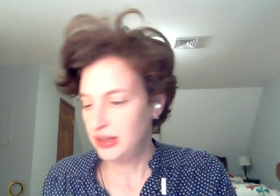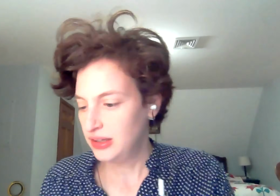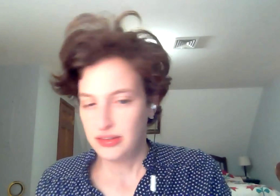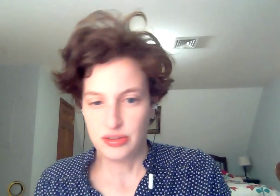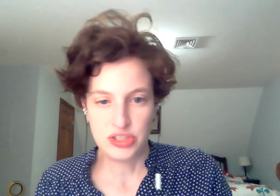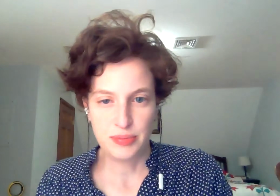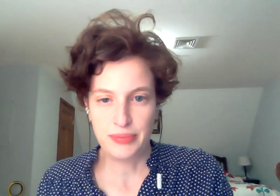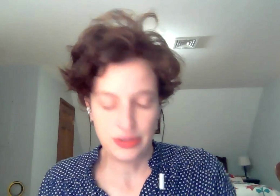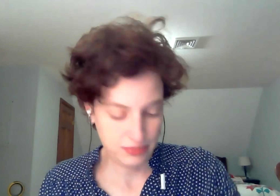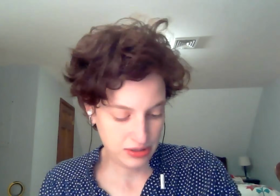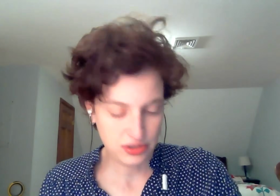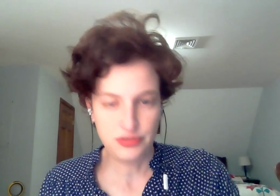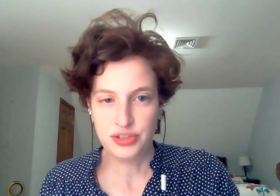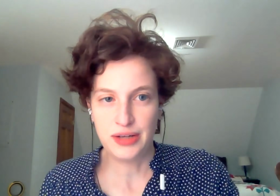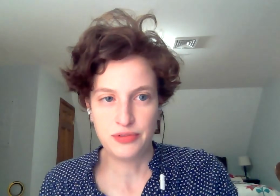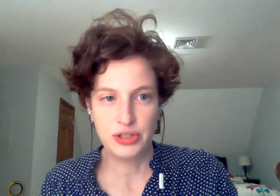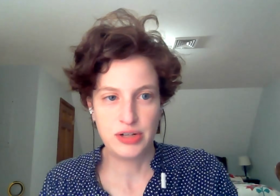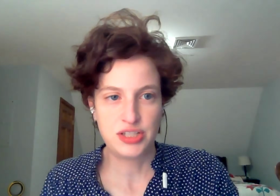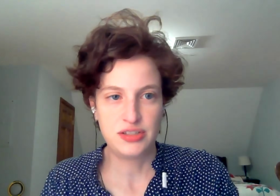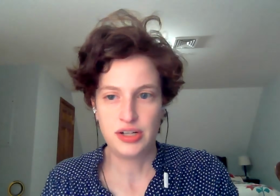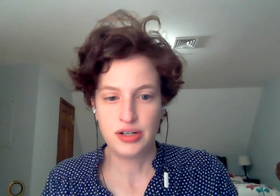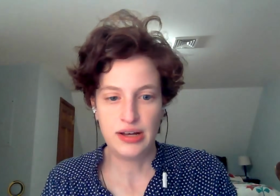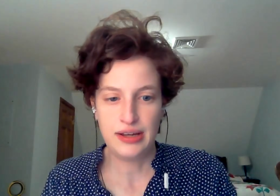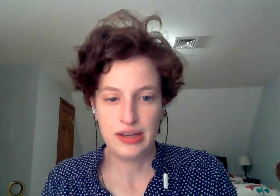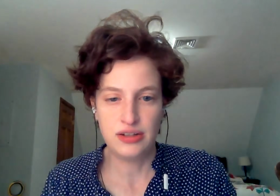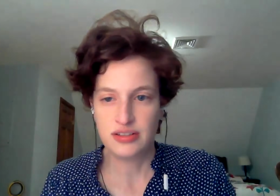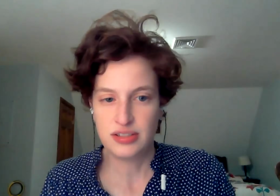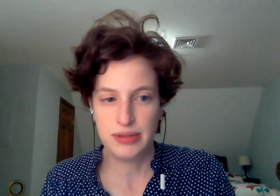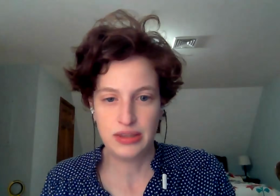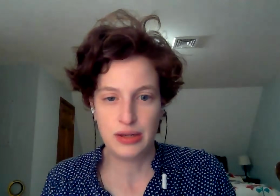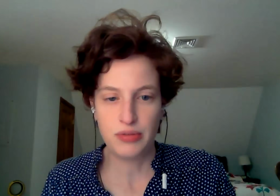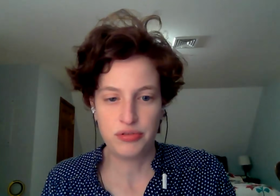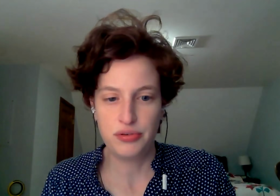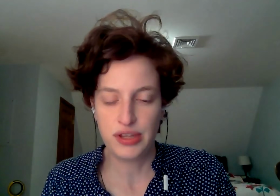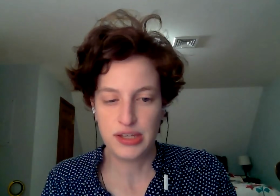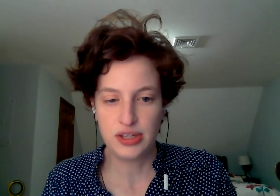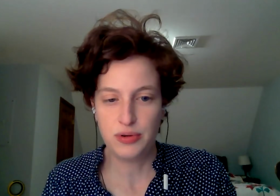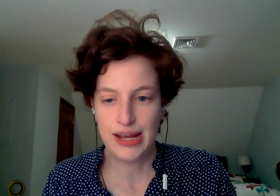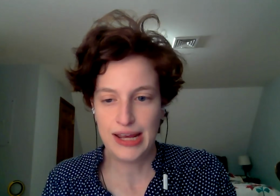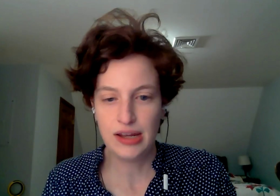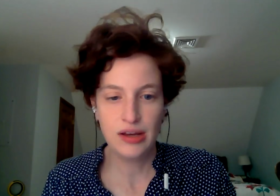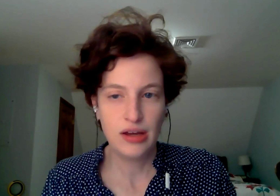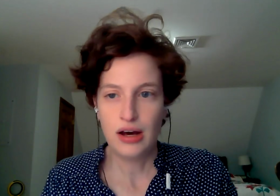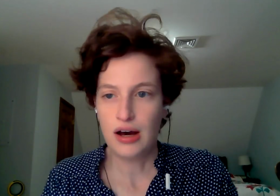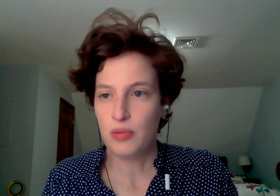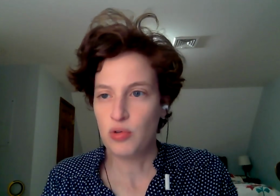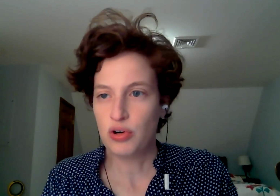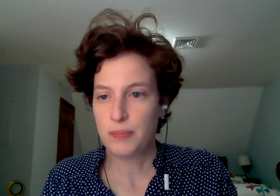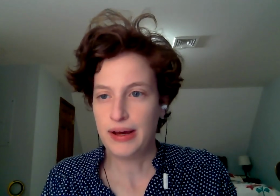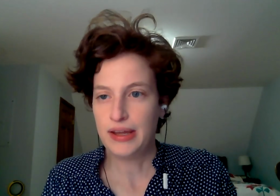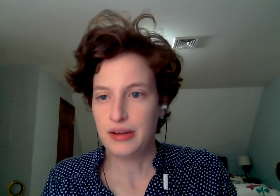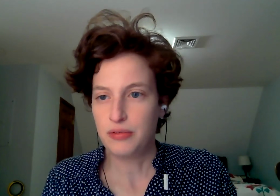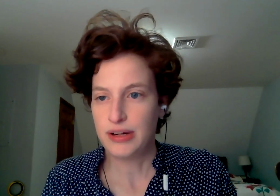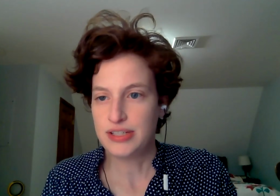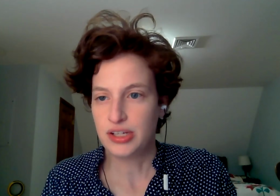time, so we should be able to use our full time for questions here. Again, you can submit them through the Q&A